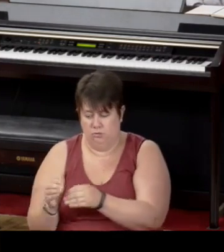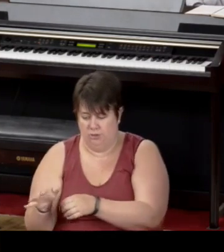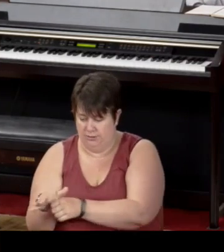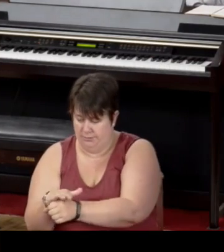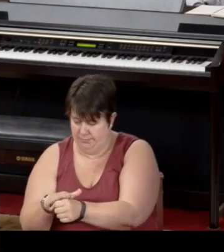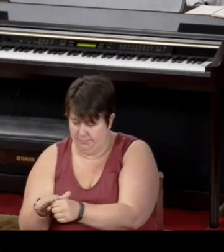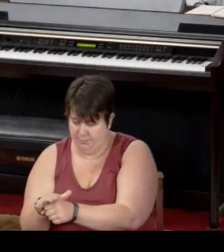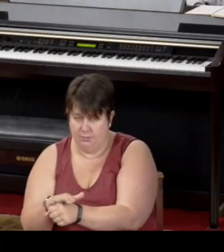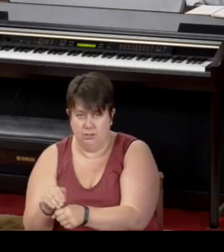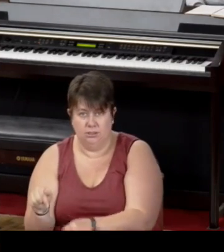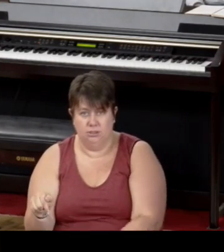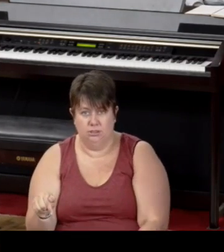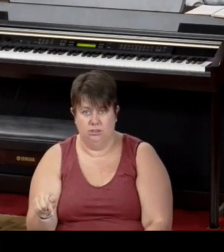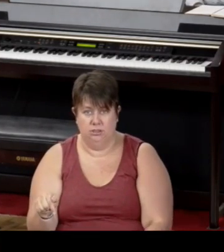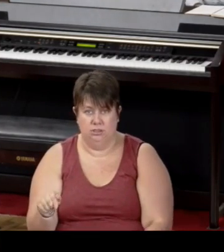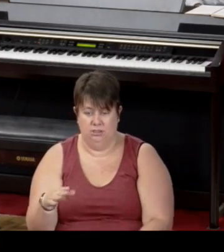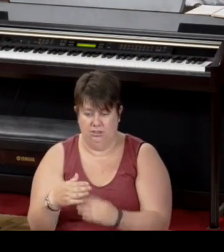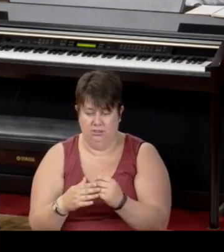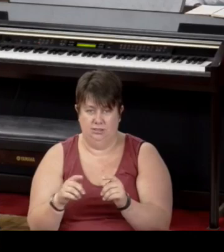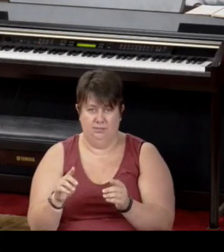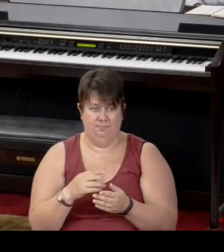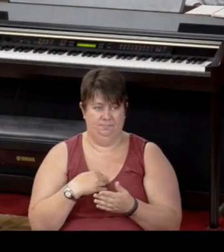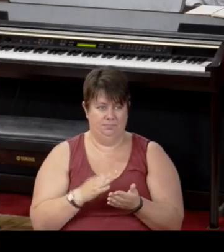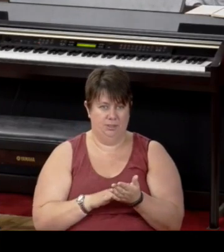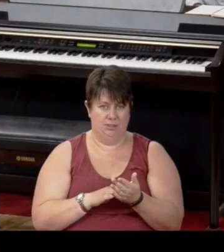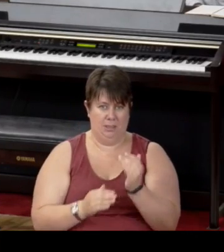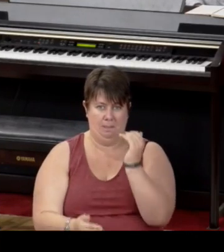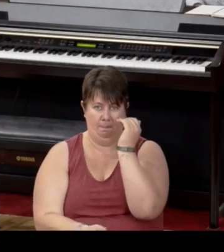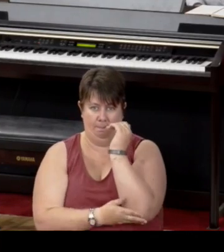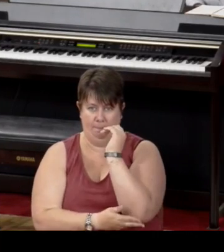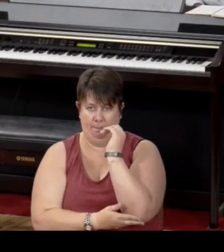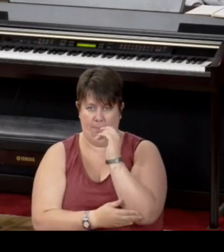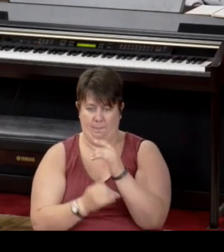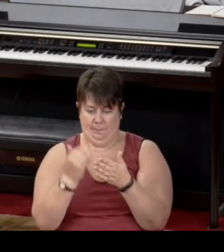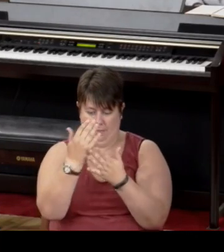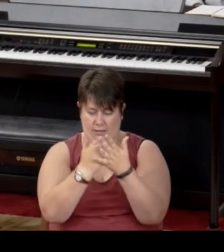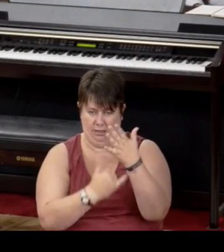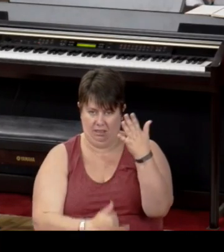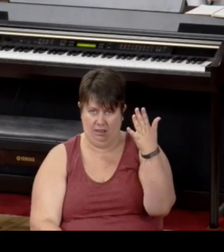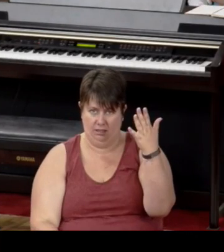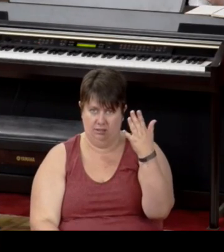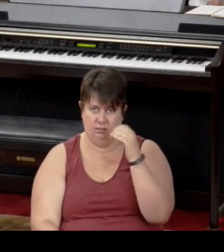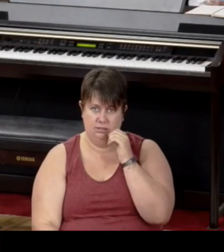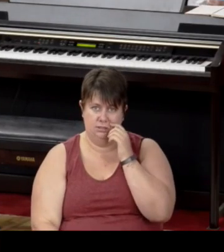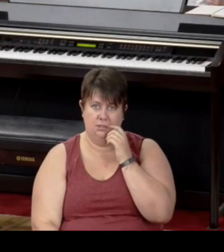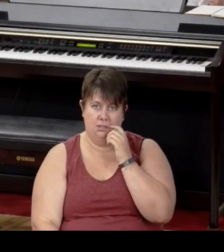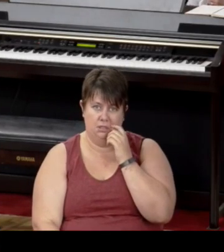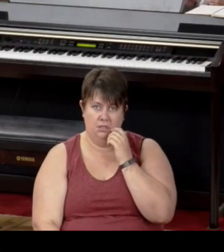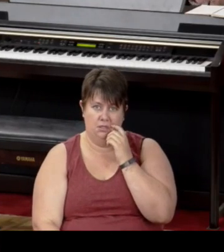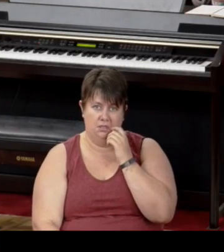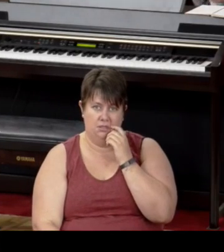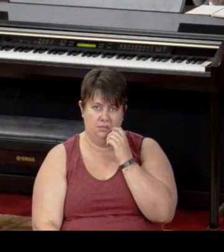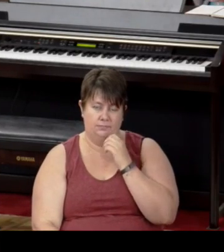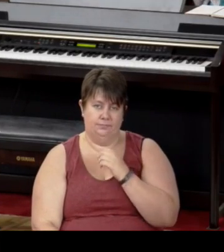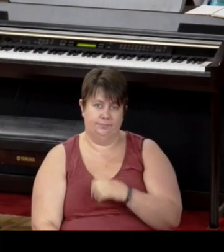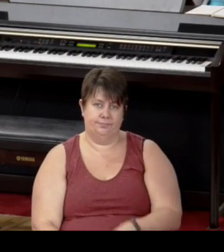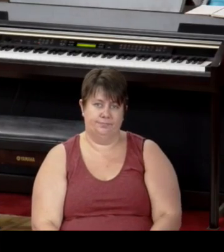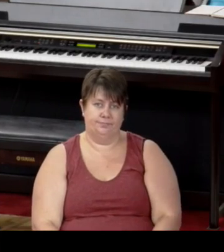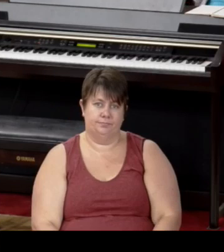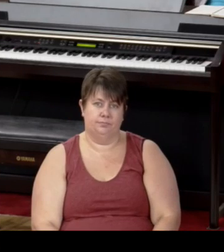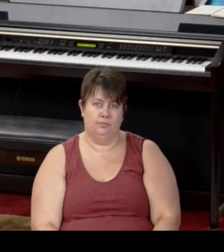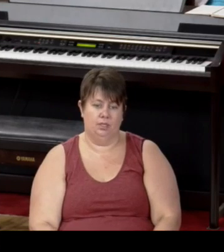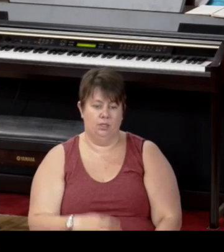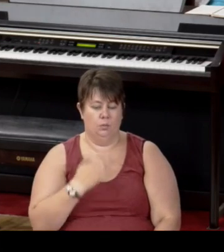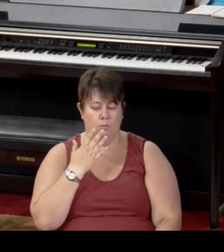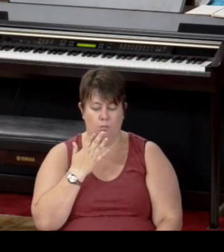human standards mattered least. Fewest people in some backwater town somewhere. And yet, when